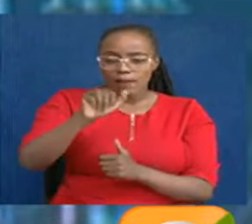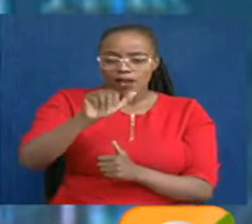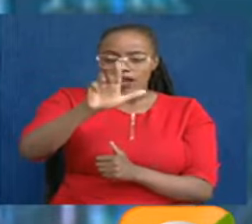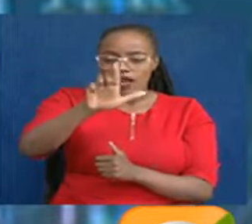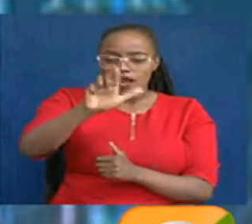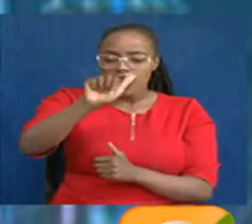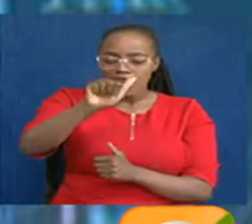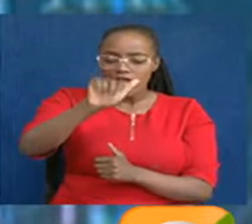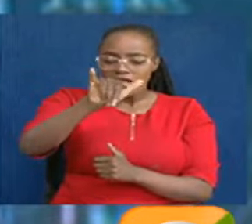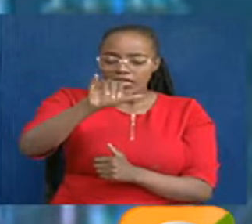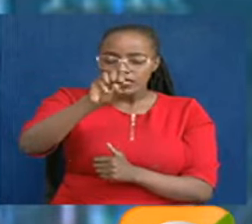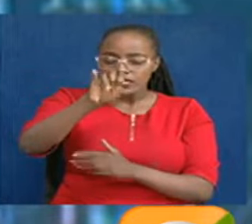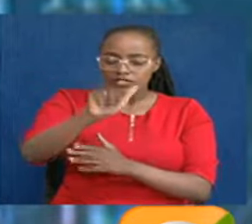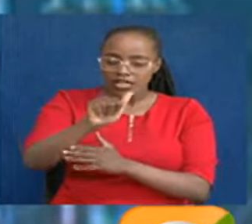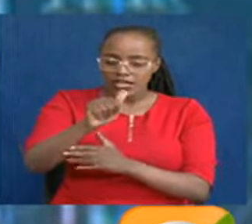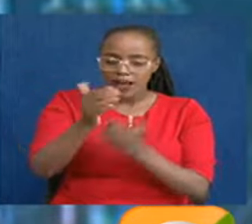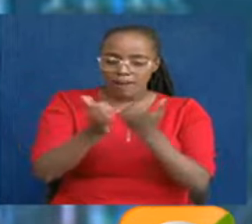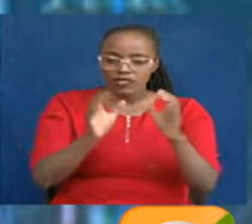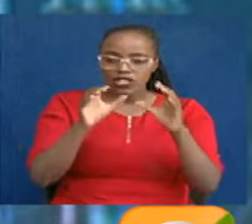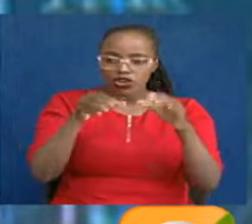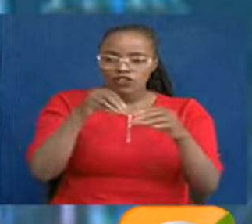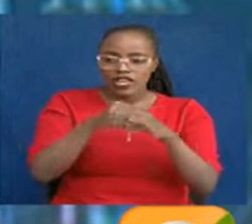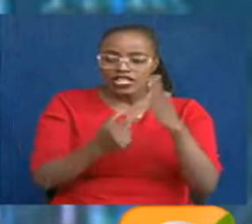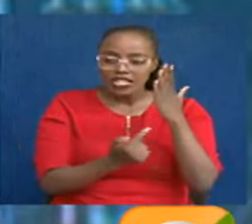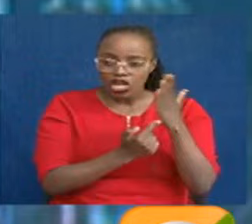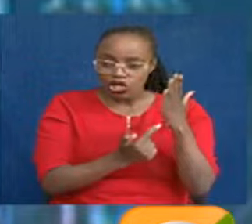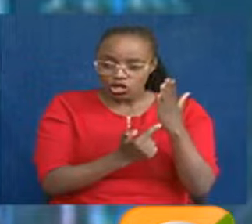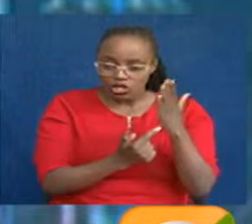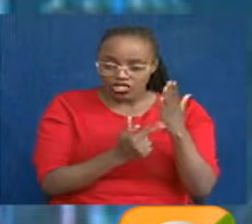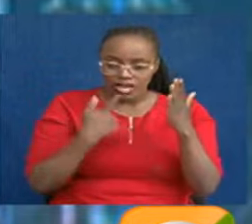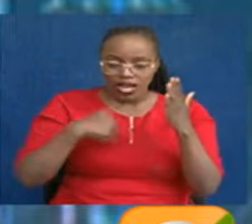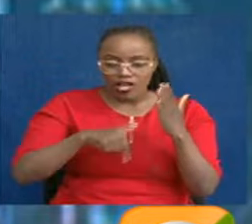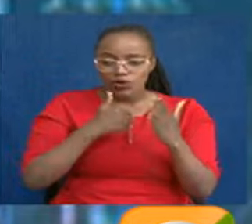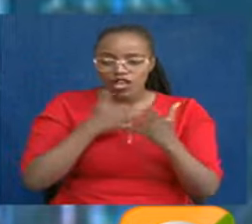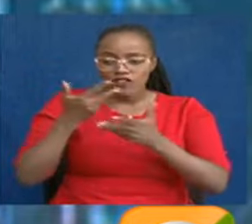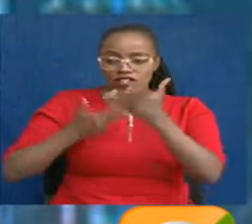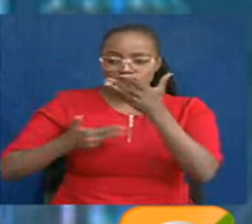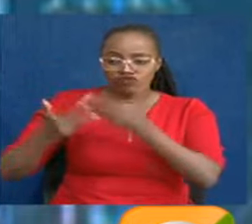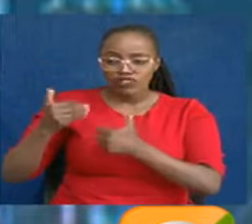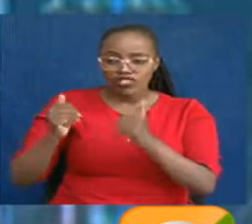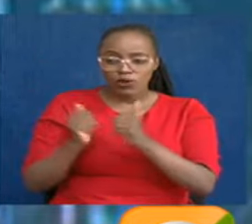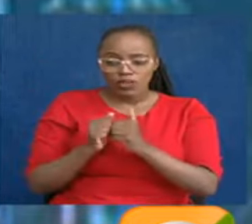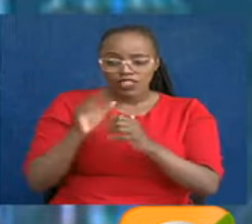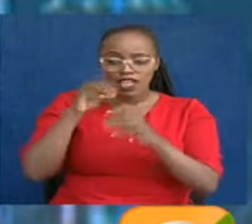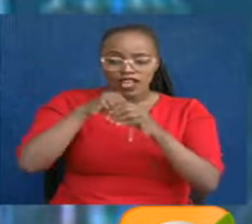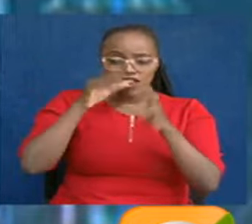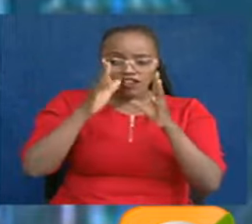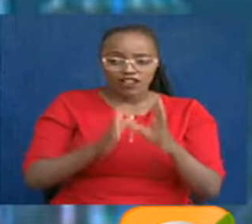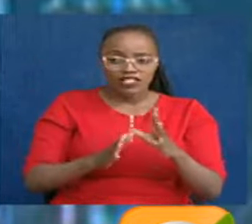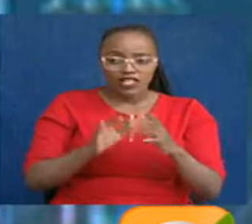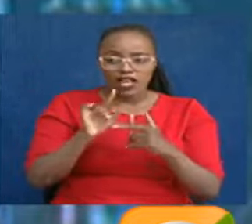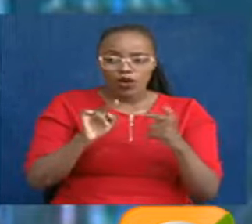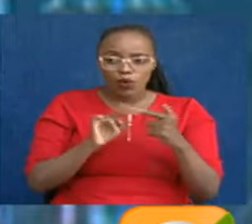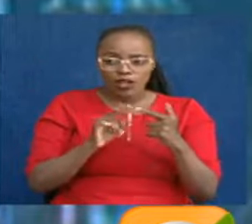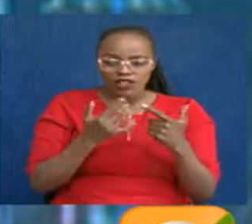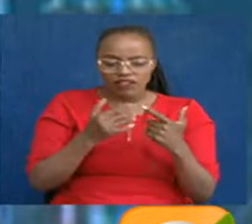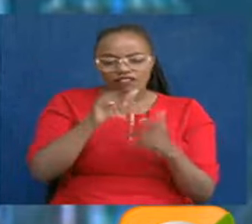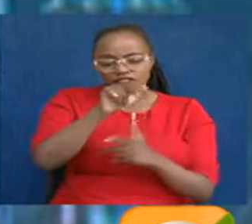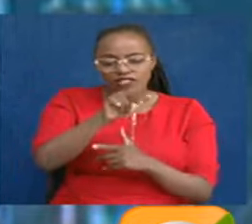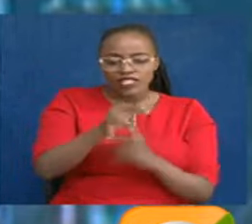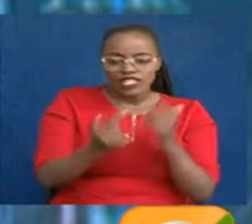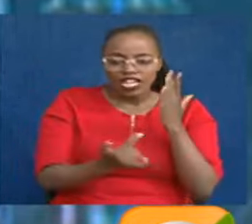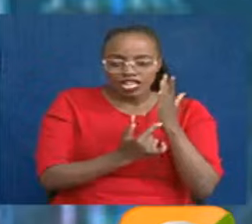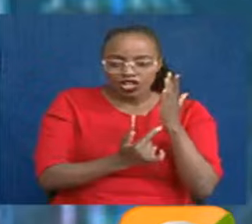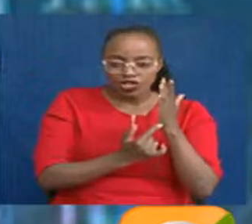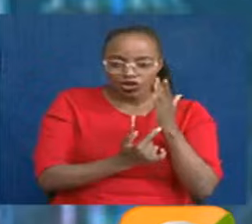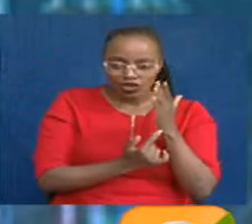community in tech. For example, we've been able to interact with investors dealing in drone technology, which